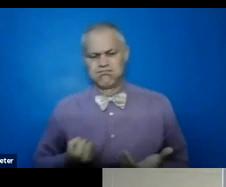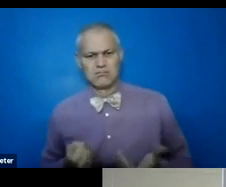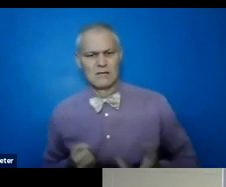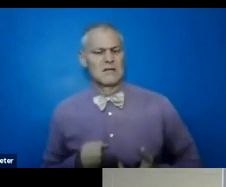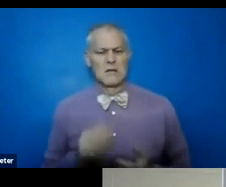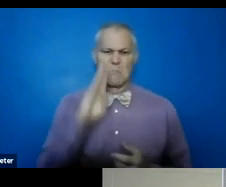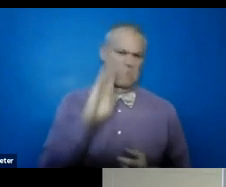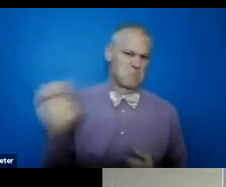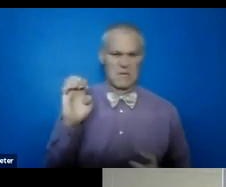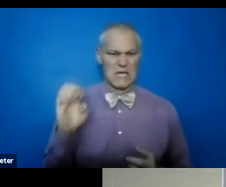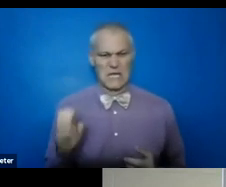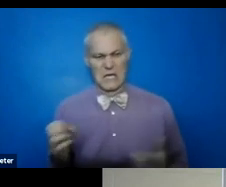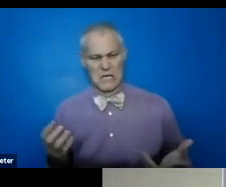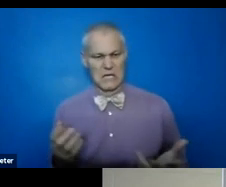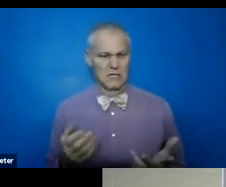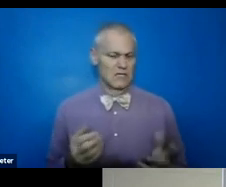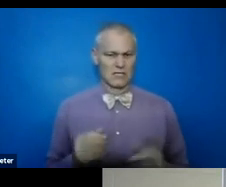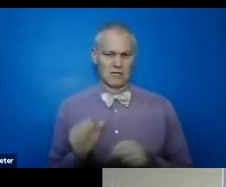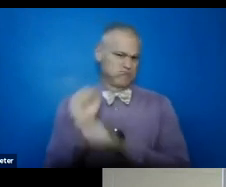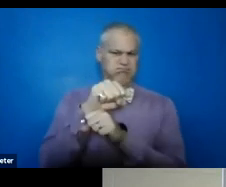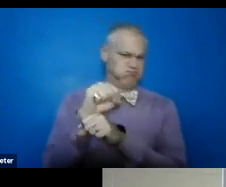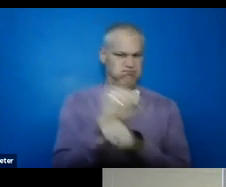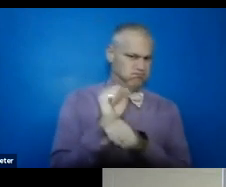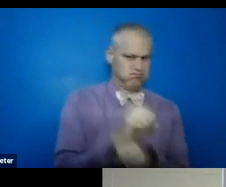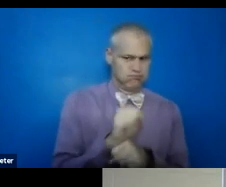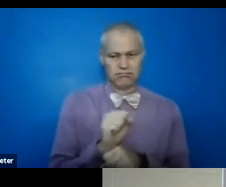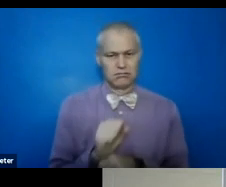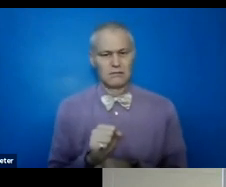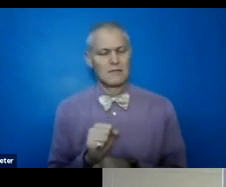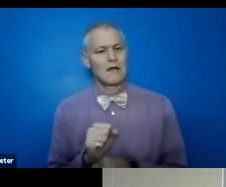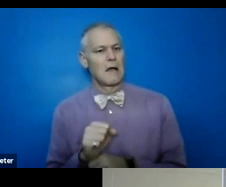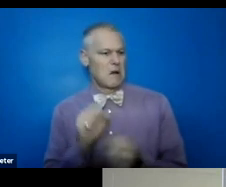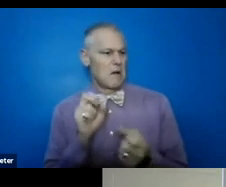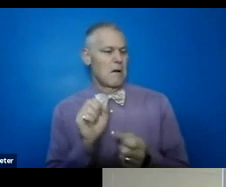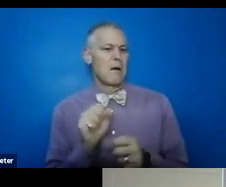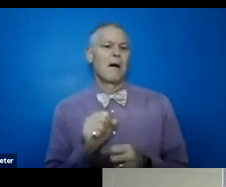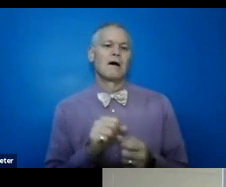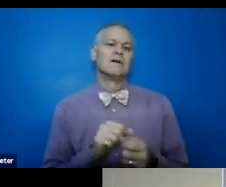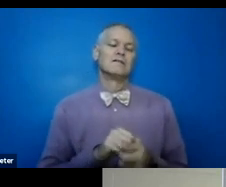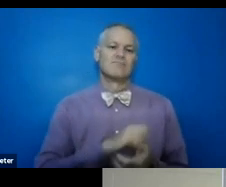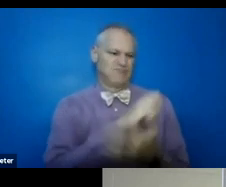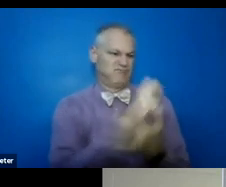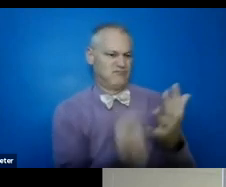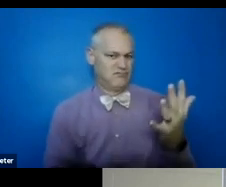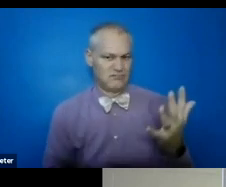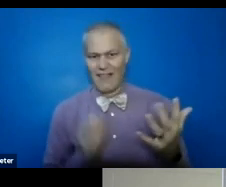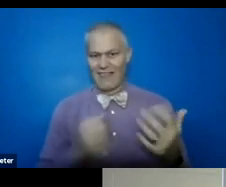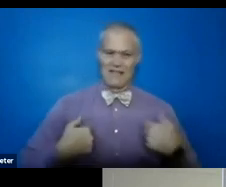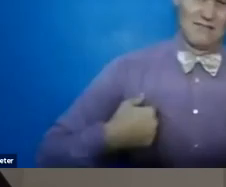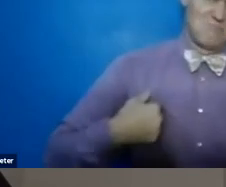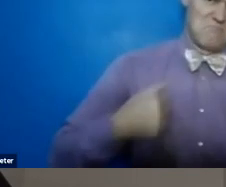a conquesting kind of like approach to your sexual relationships, show no emotions, whatever, those things are